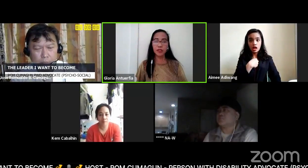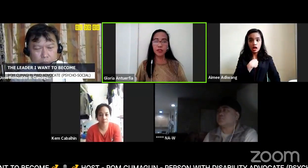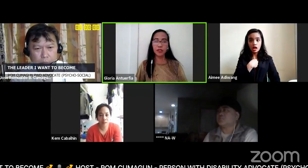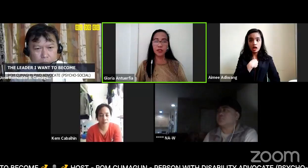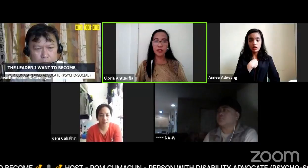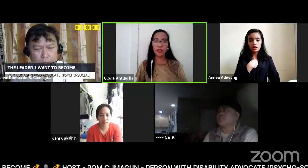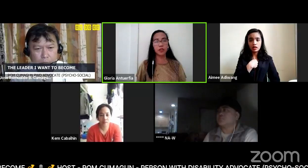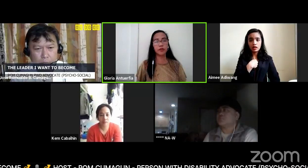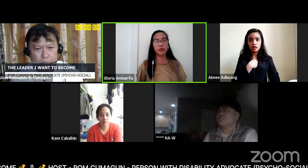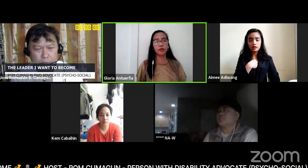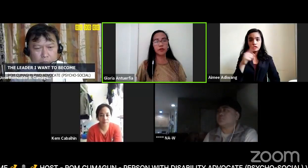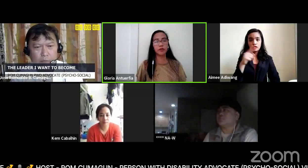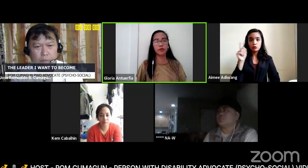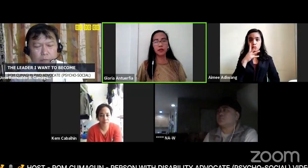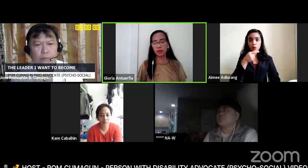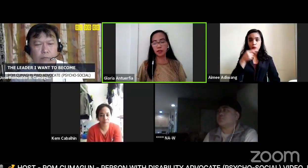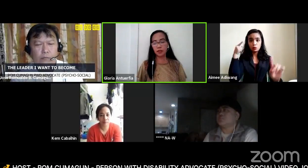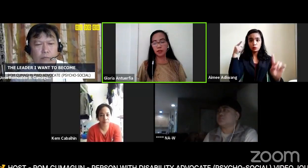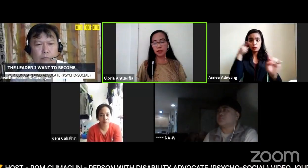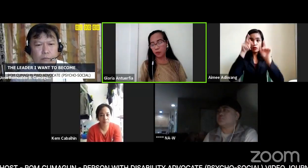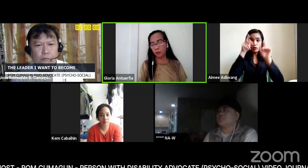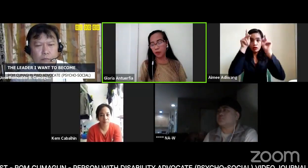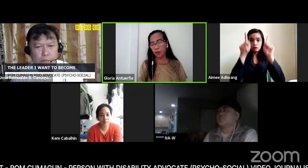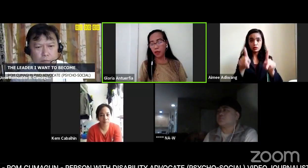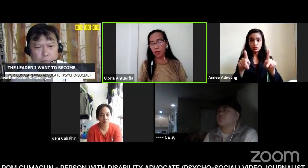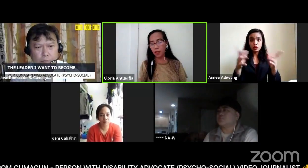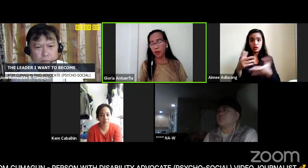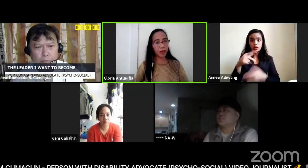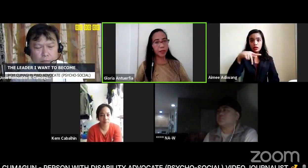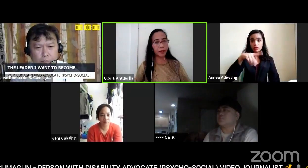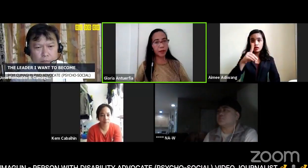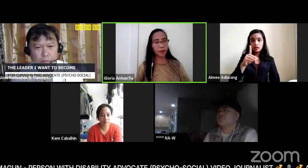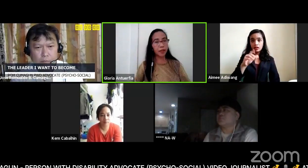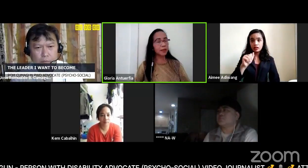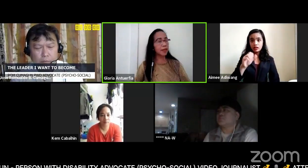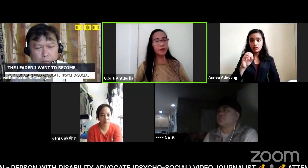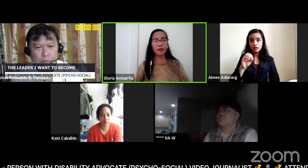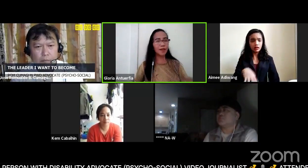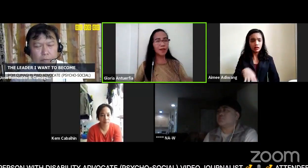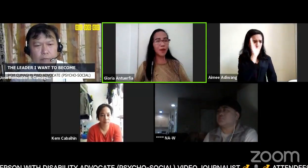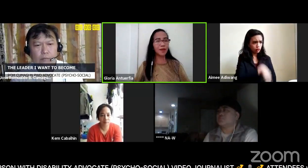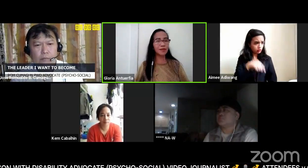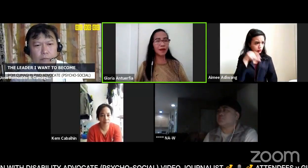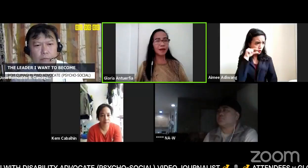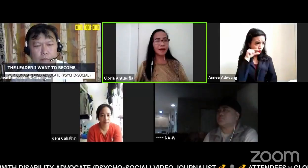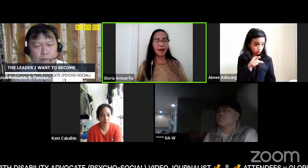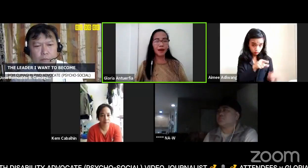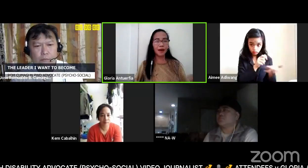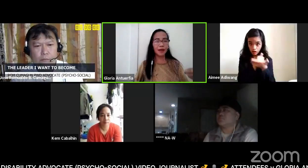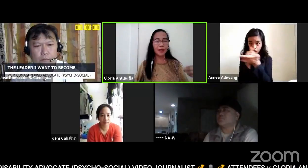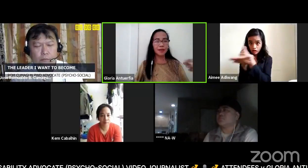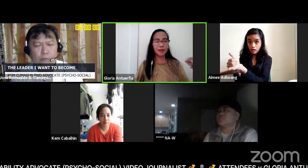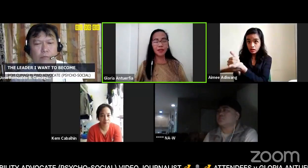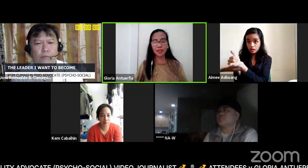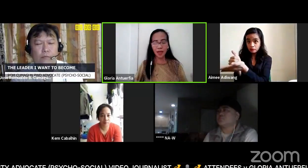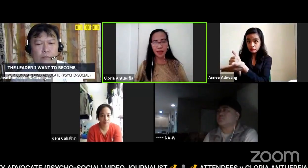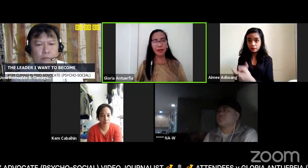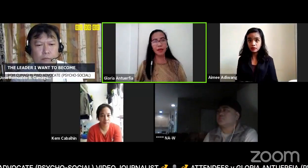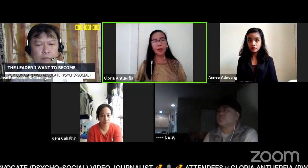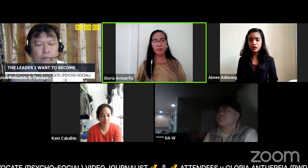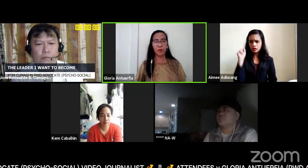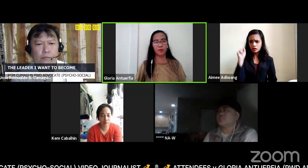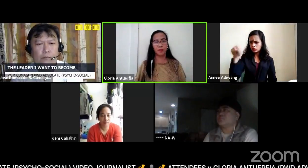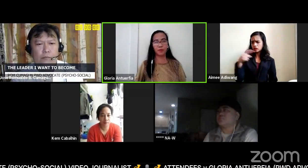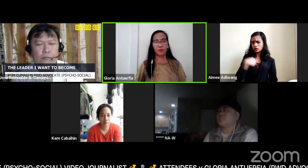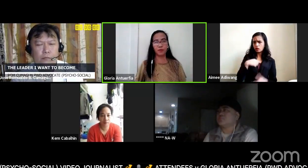Sir Hill was the focal person of the PIDAW, Glo, can you help her? Then at once I said yes,